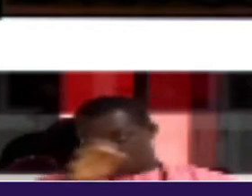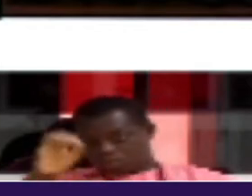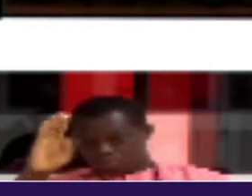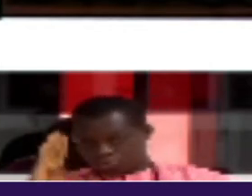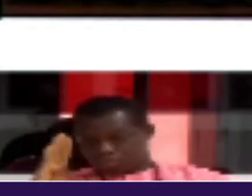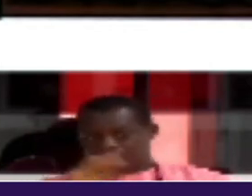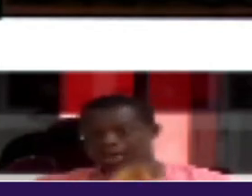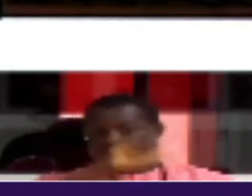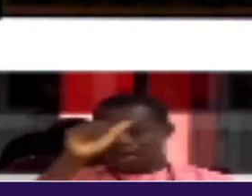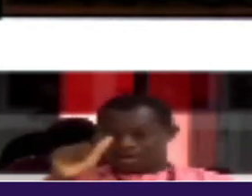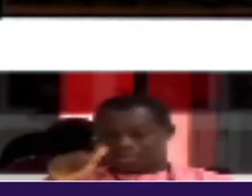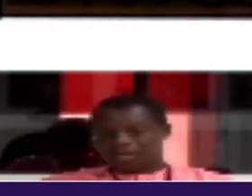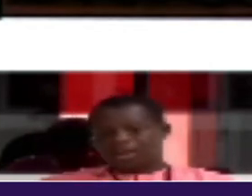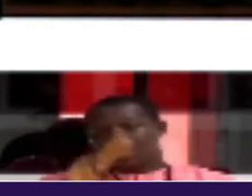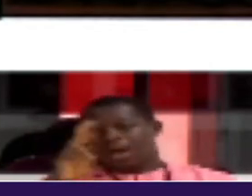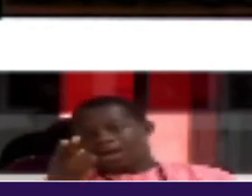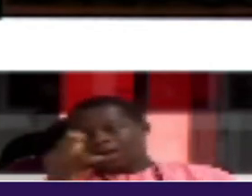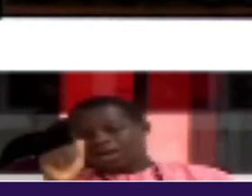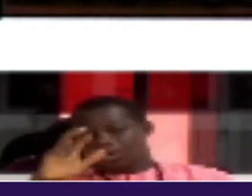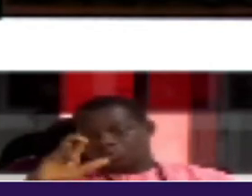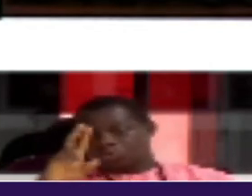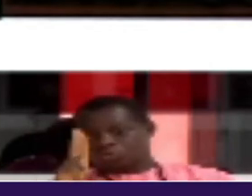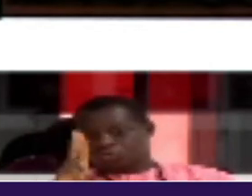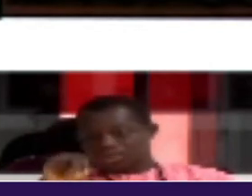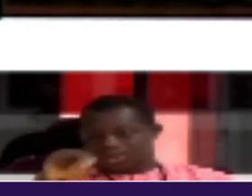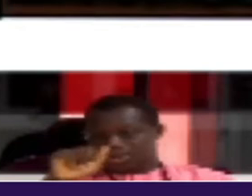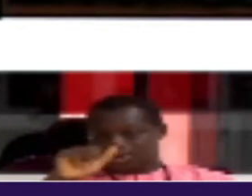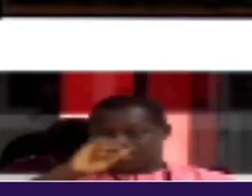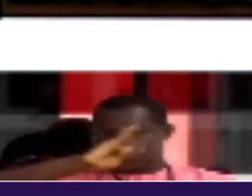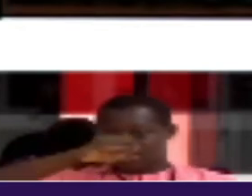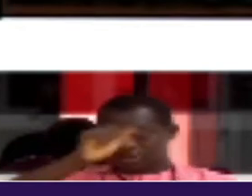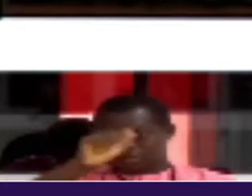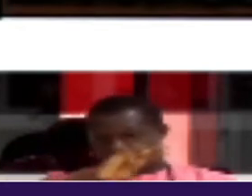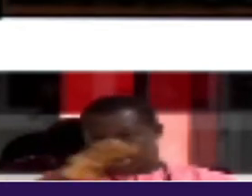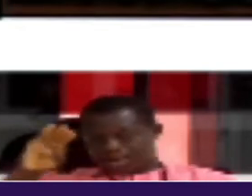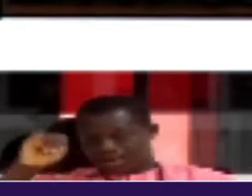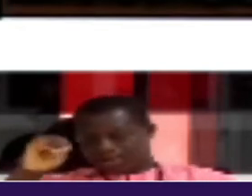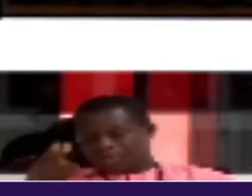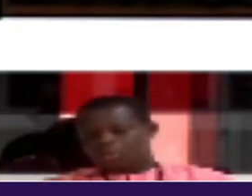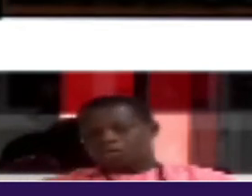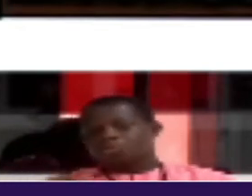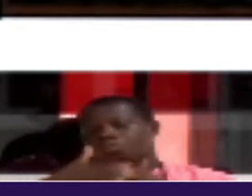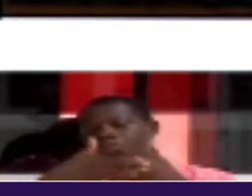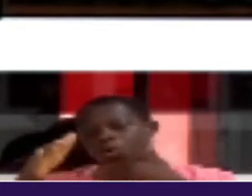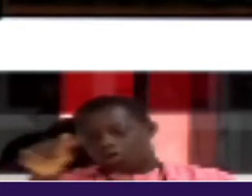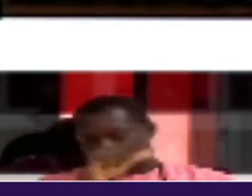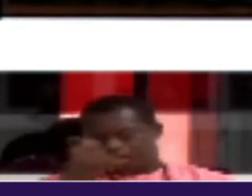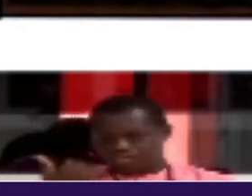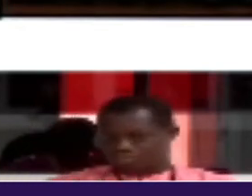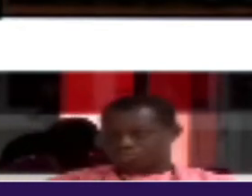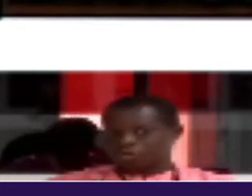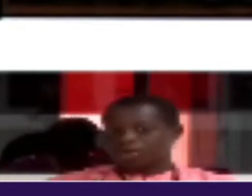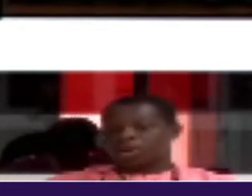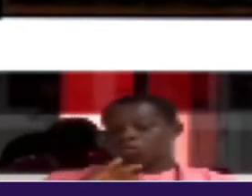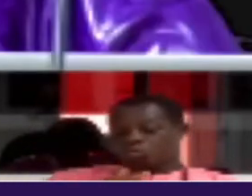others, including Aliou Cisse, Ibulo, Mandafikor, Alfaba, a lady called Julia, and